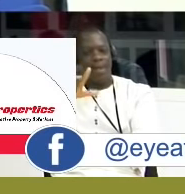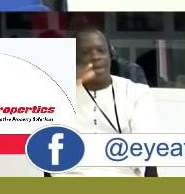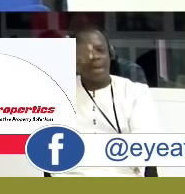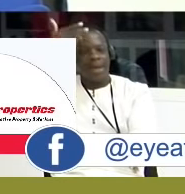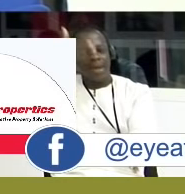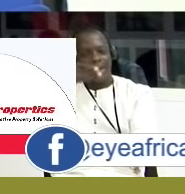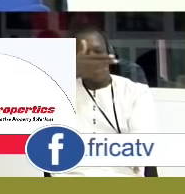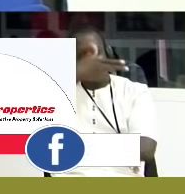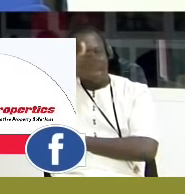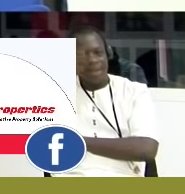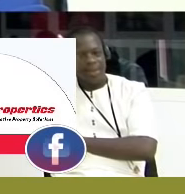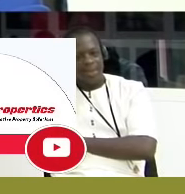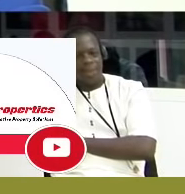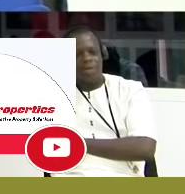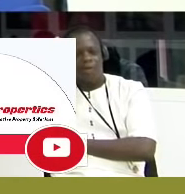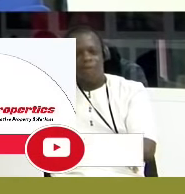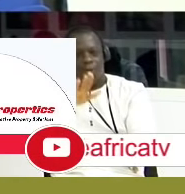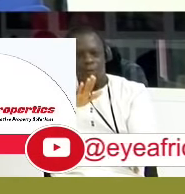the police,